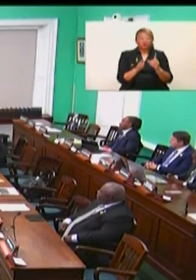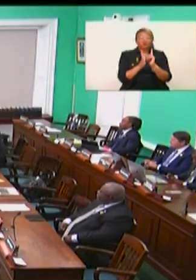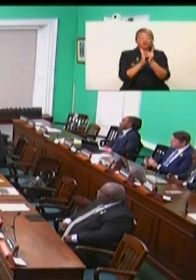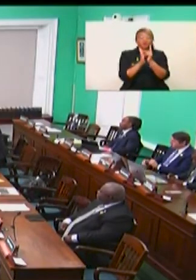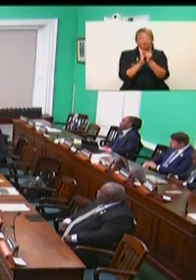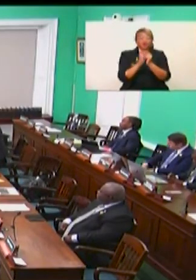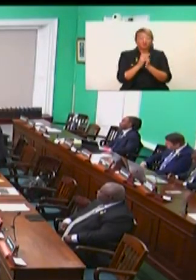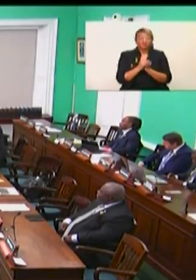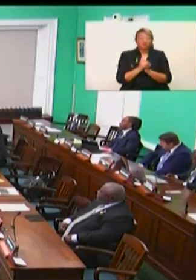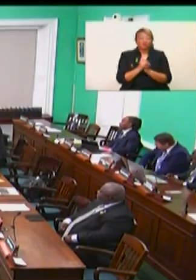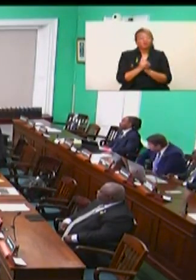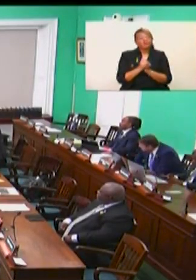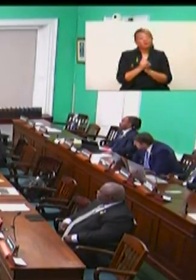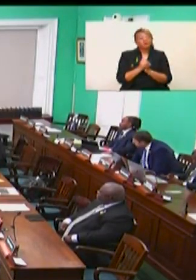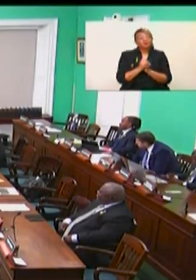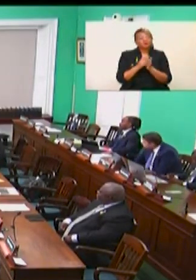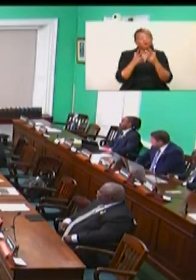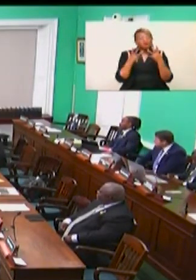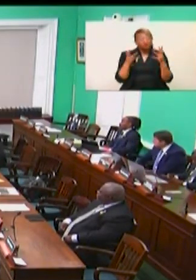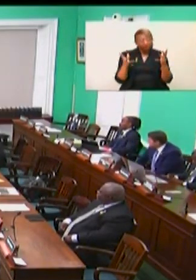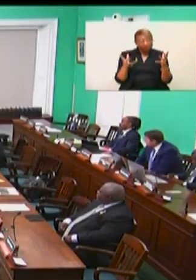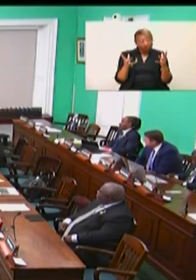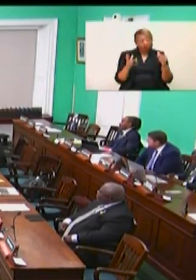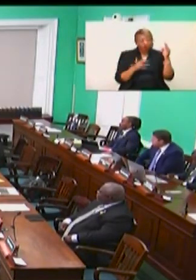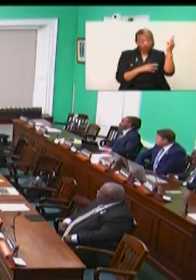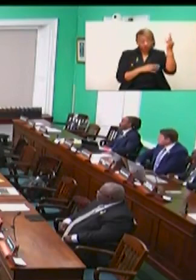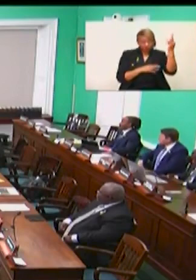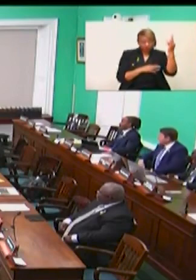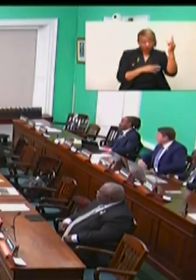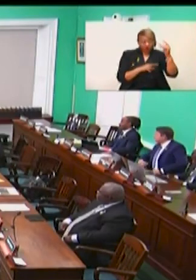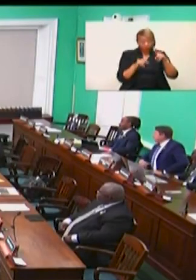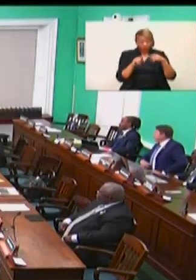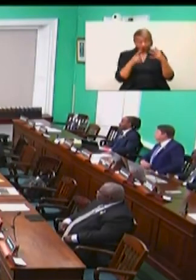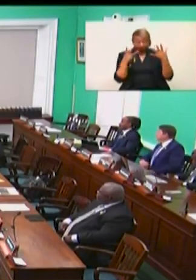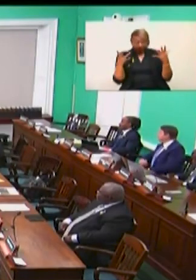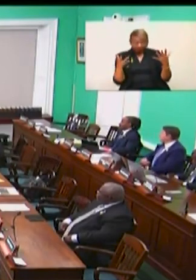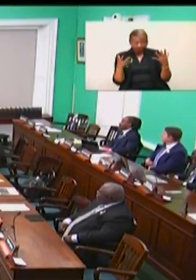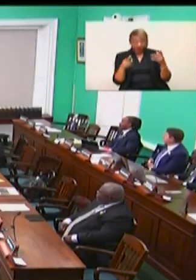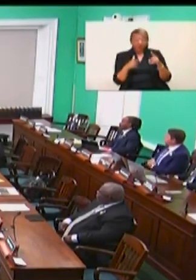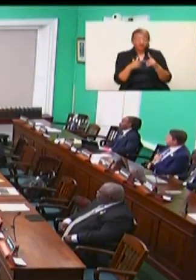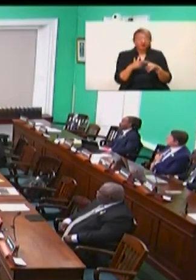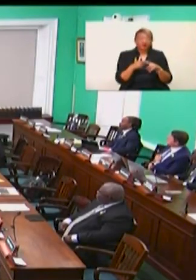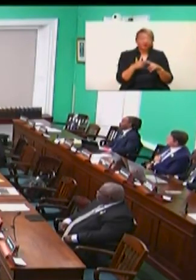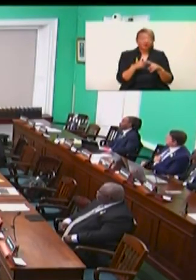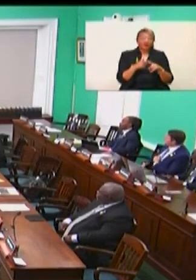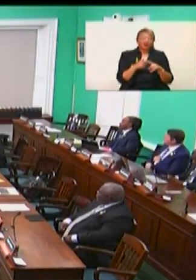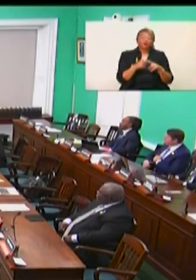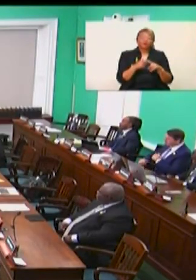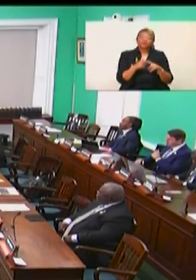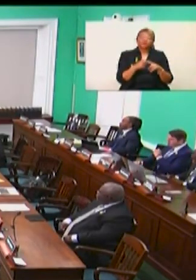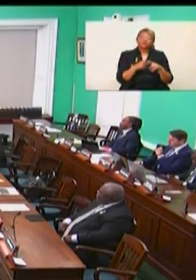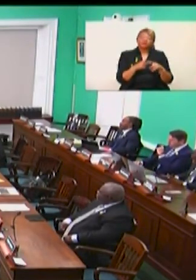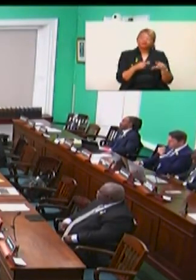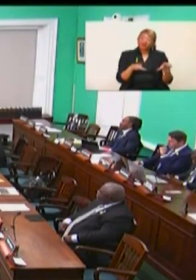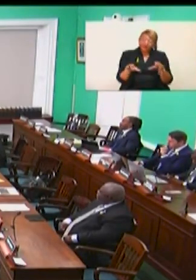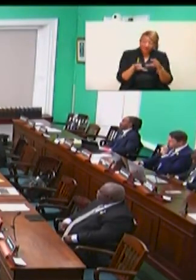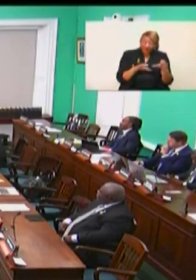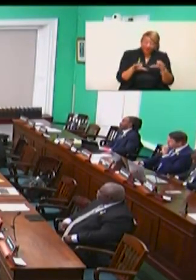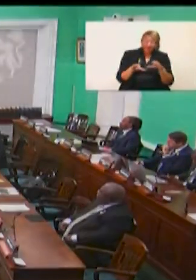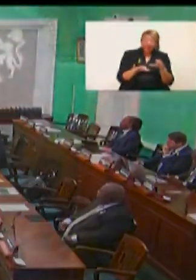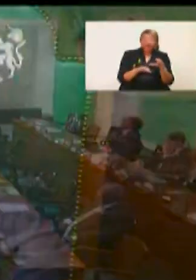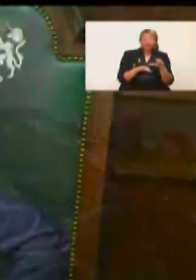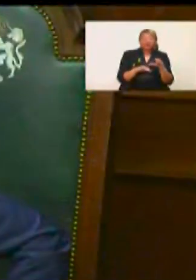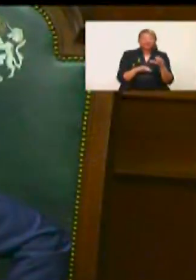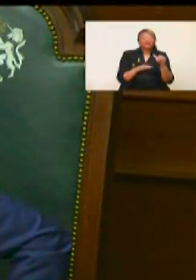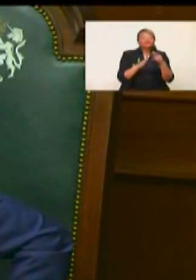One minute. Yes, sir. You will finish your contribution. When you're done, then I will entertain. That's